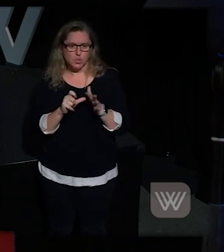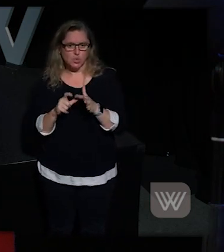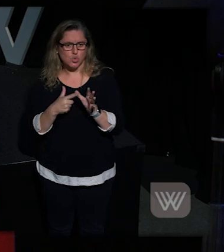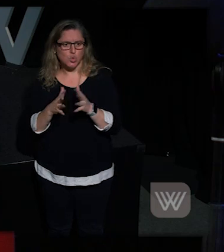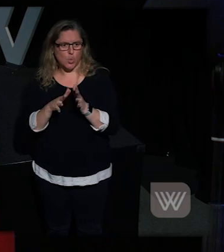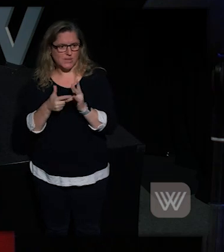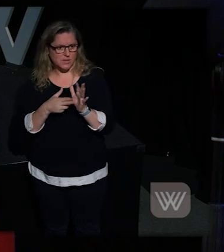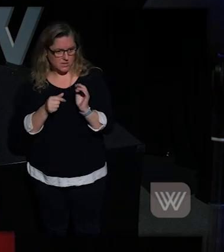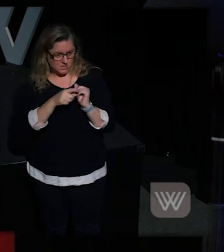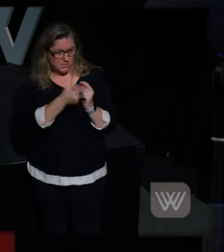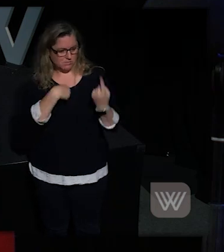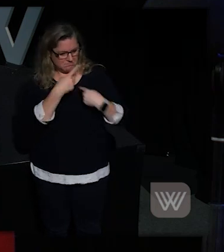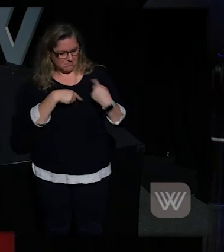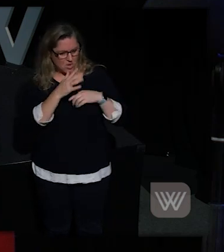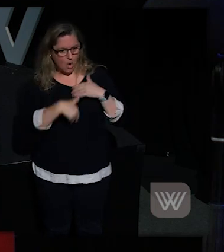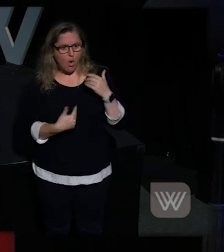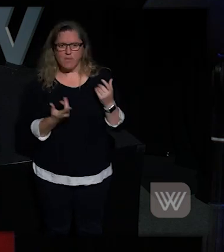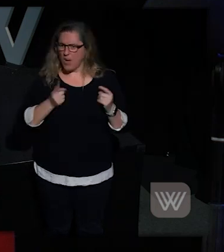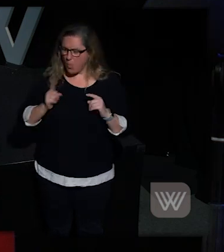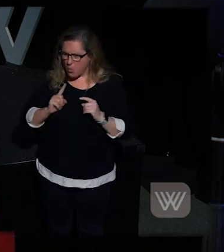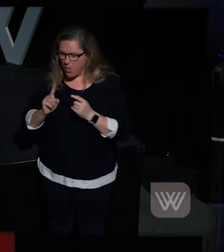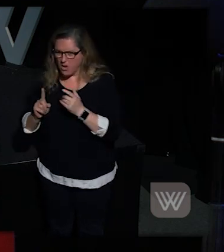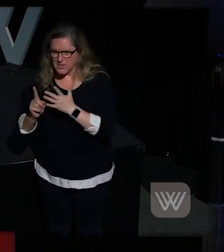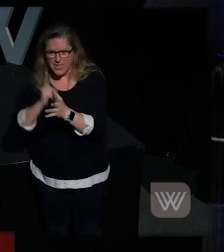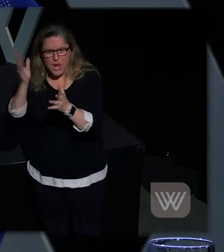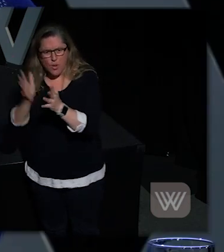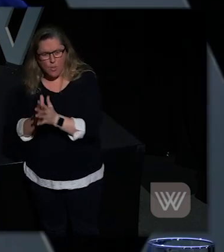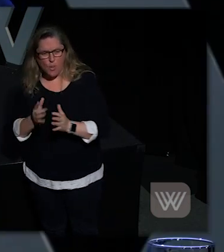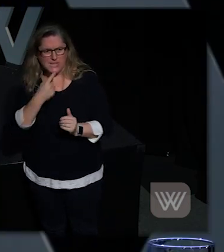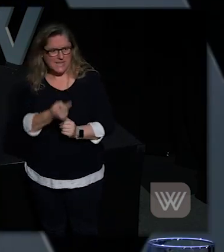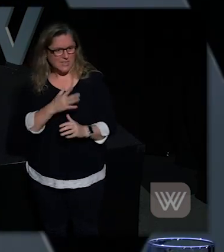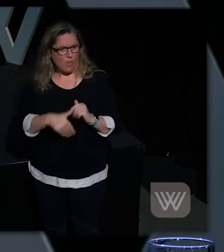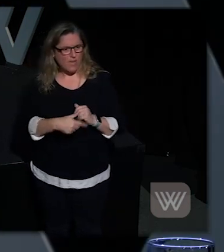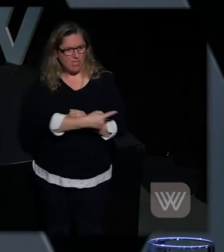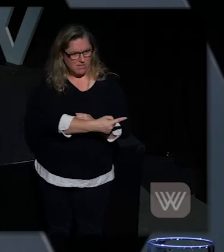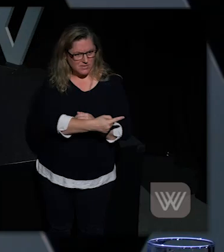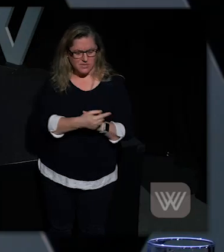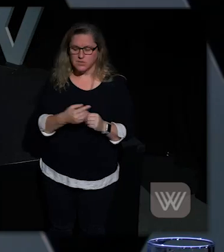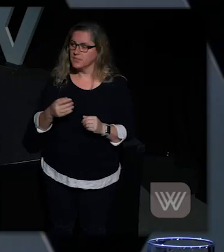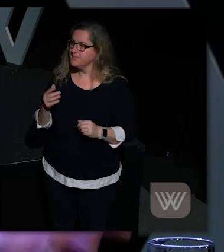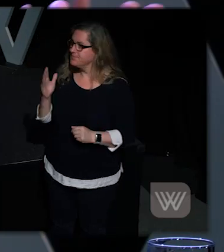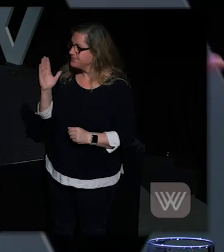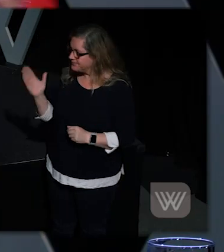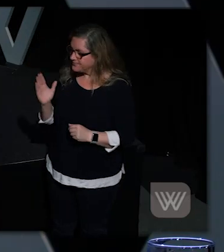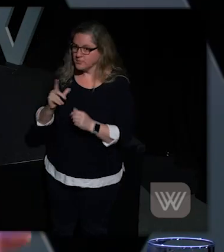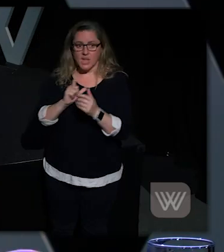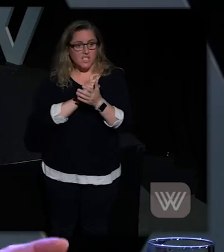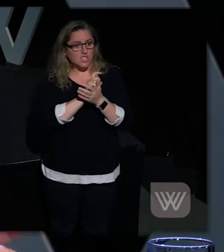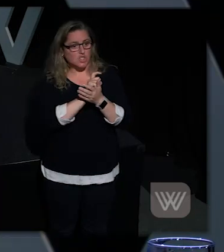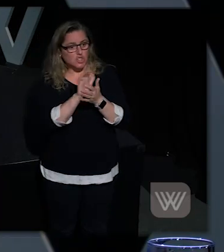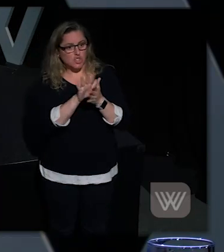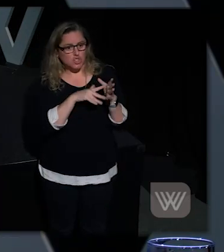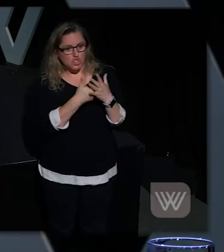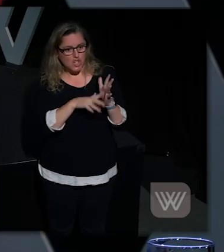tragedy in the context of the legal complexities that this stuff brings up. Yeah, so Charlotte Dawson was